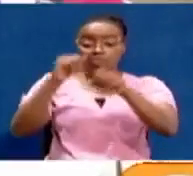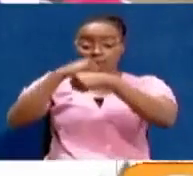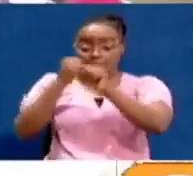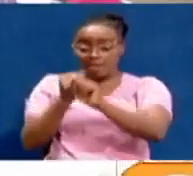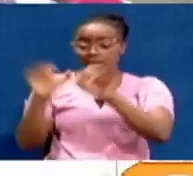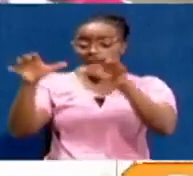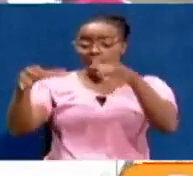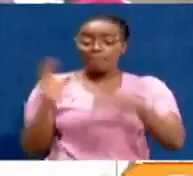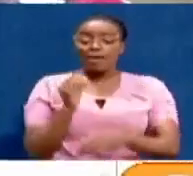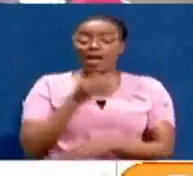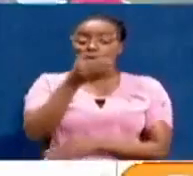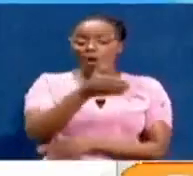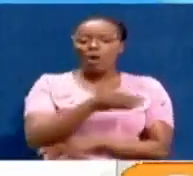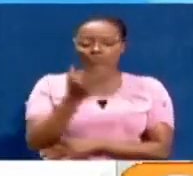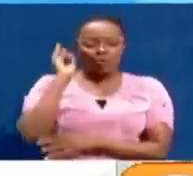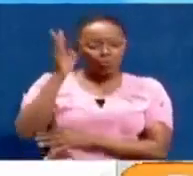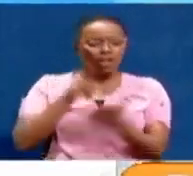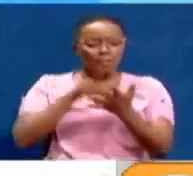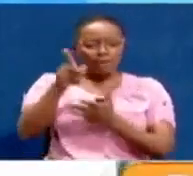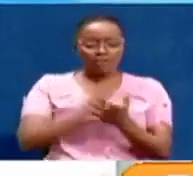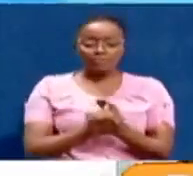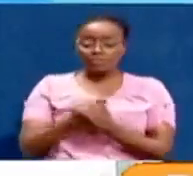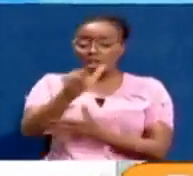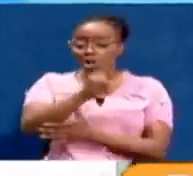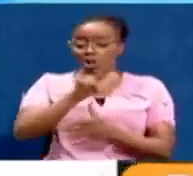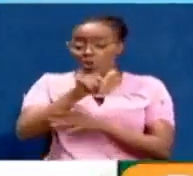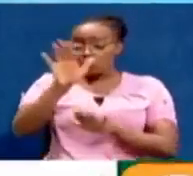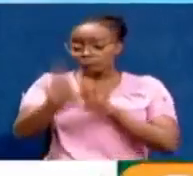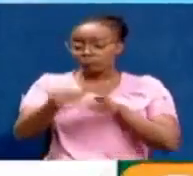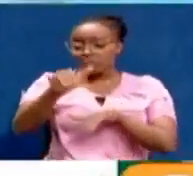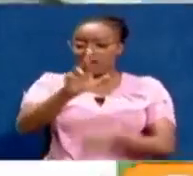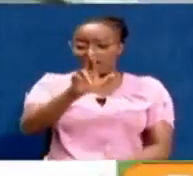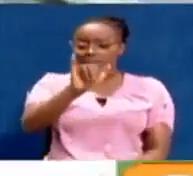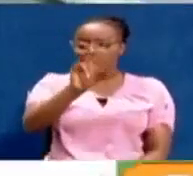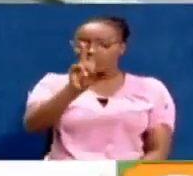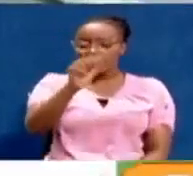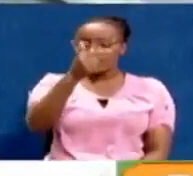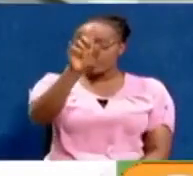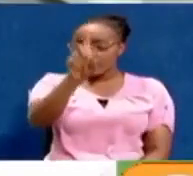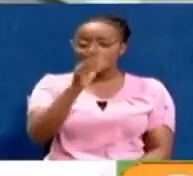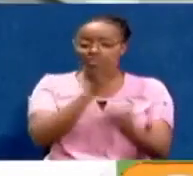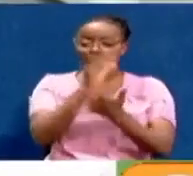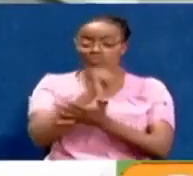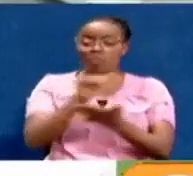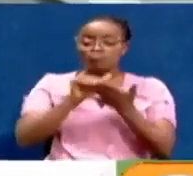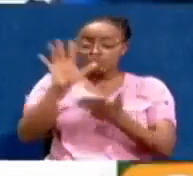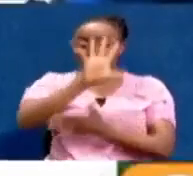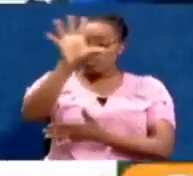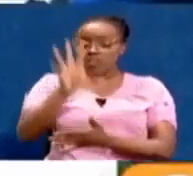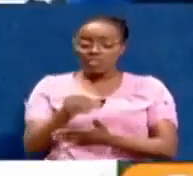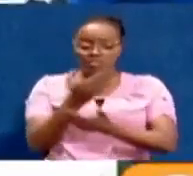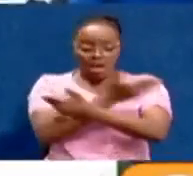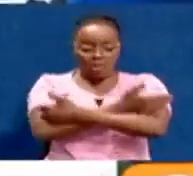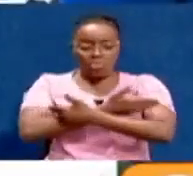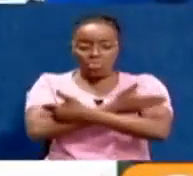kwa industry zetu za hapa, nda promote. Local textile manufacturer Rivatex has confirmed that most of the African